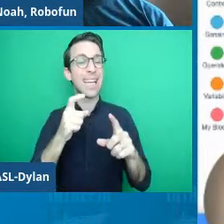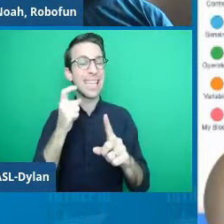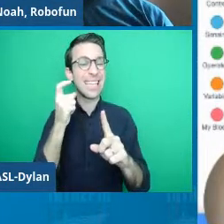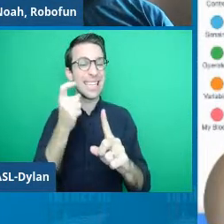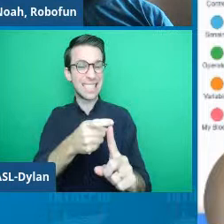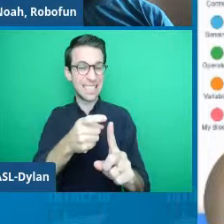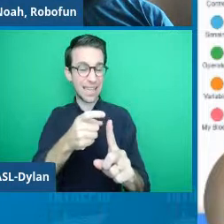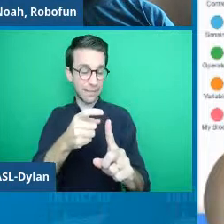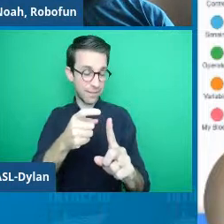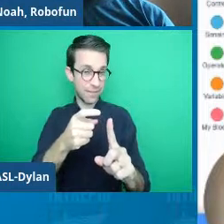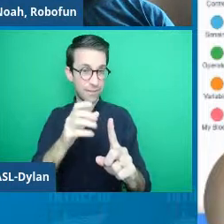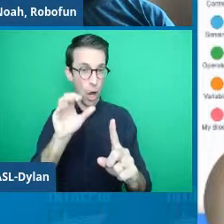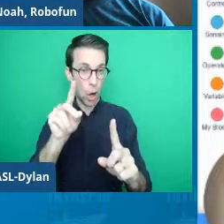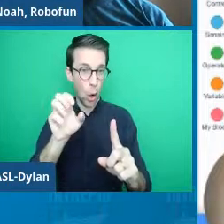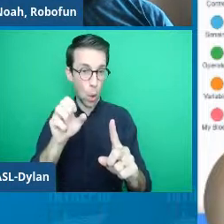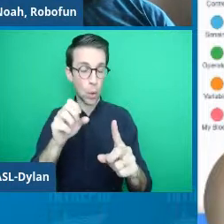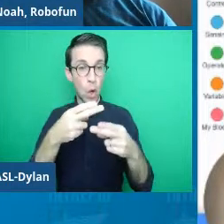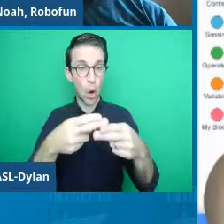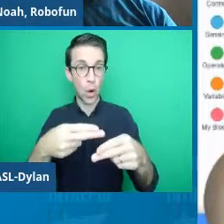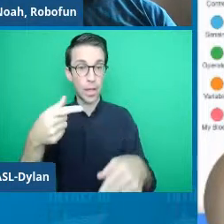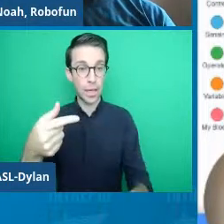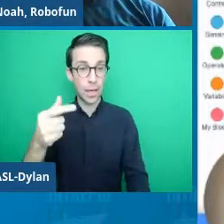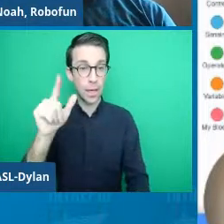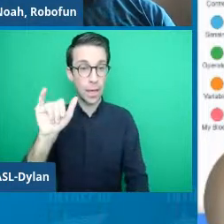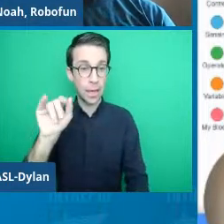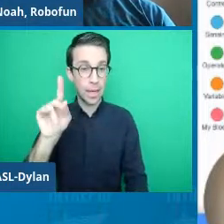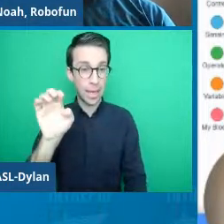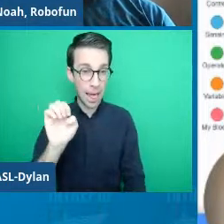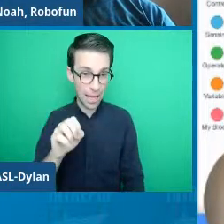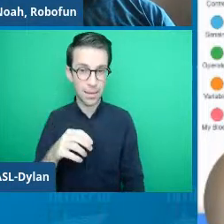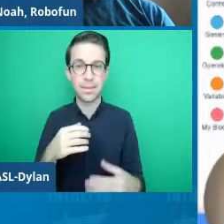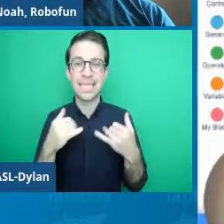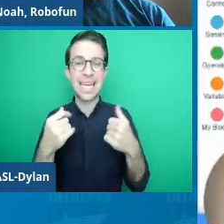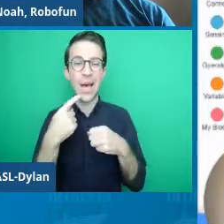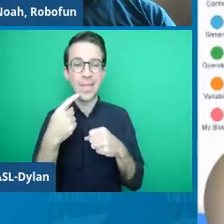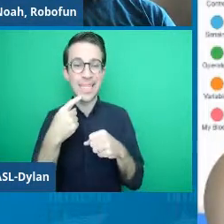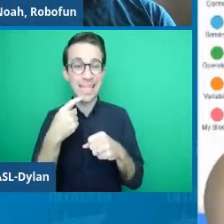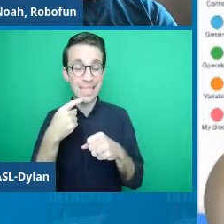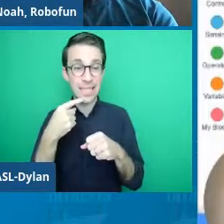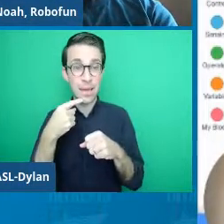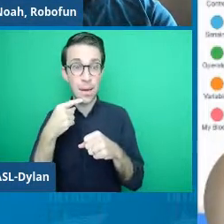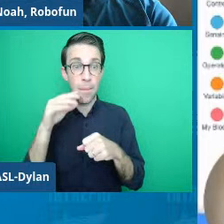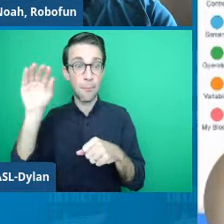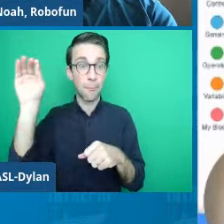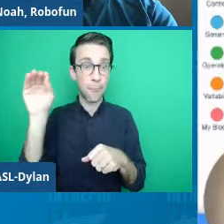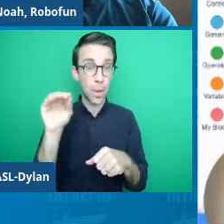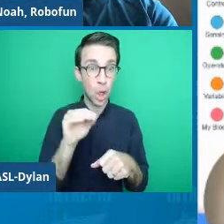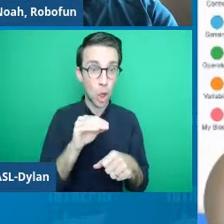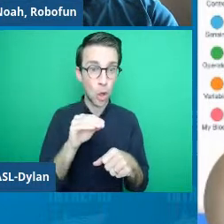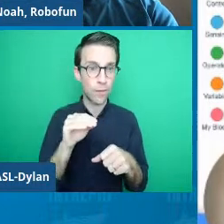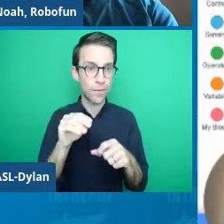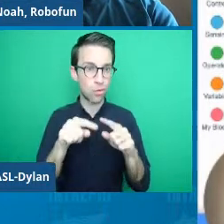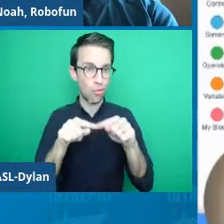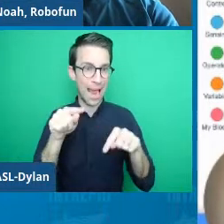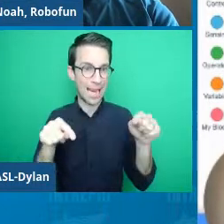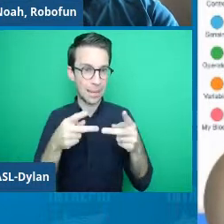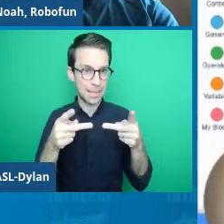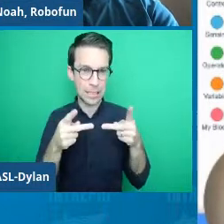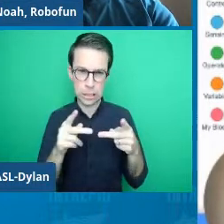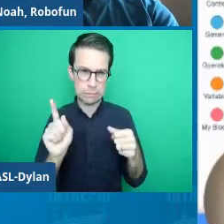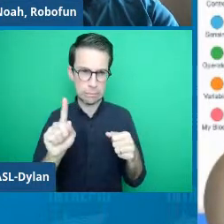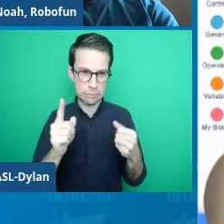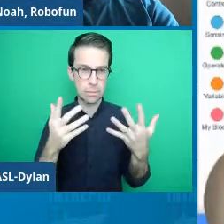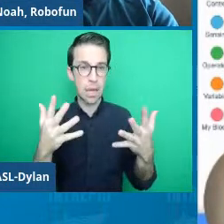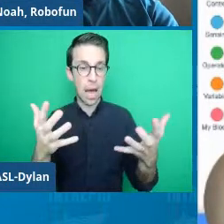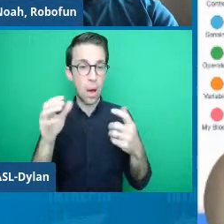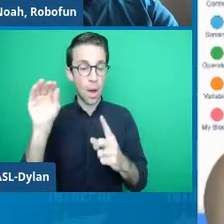it, glide to, right now I'm clicking it and it says glide to random position. But what I actually wanted to do is I actually wanted to